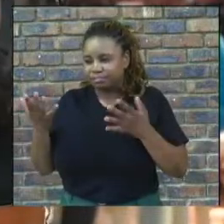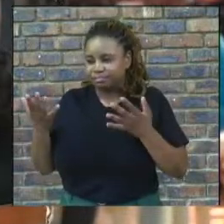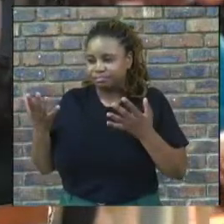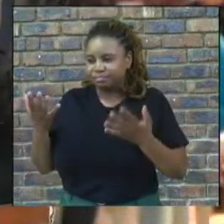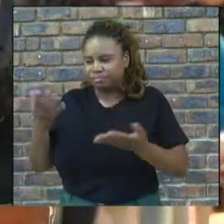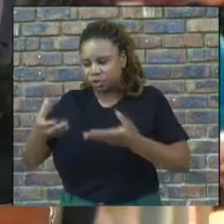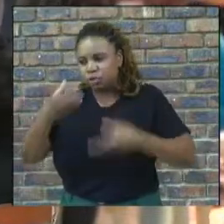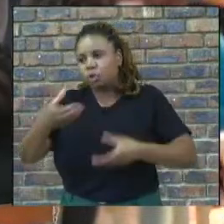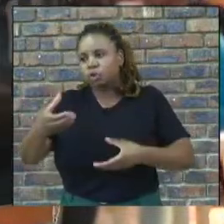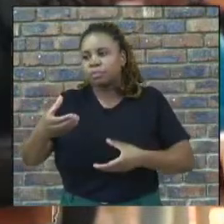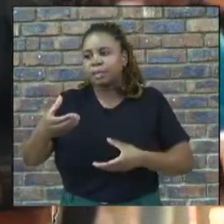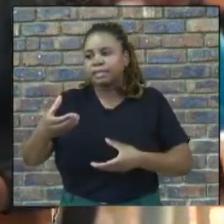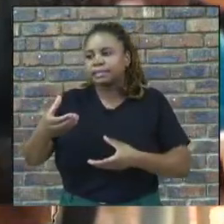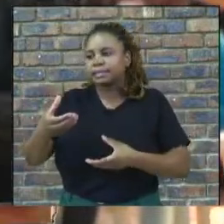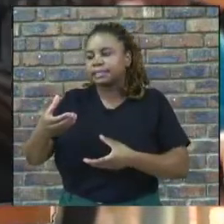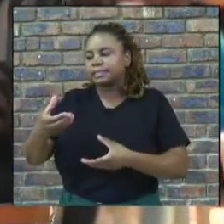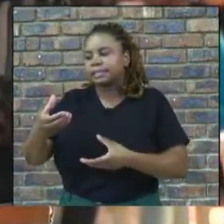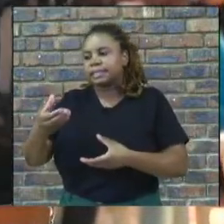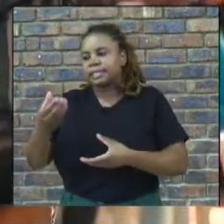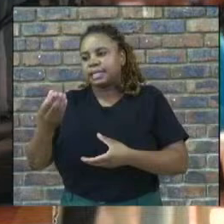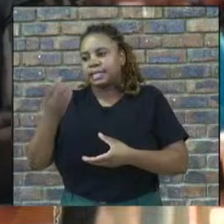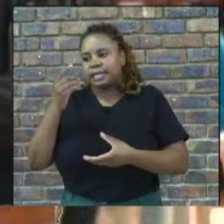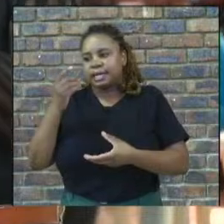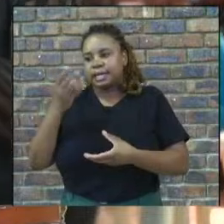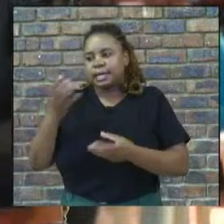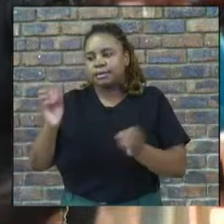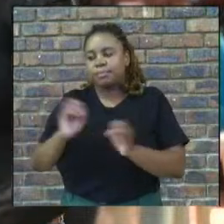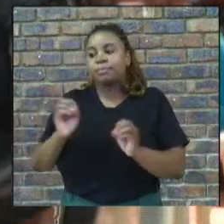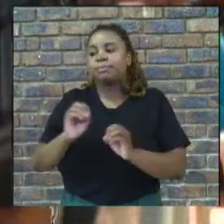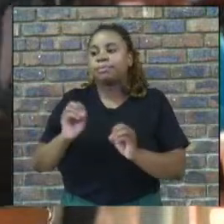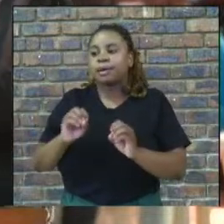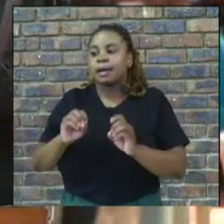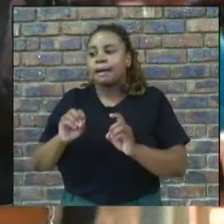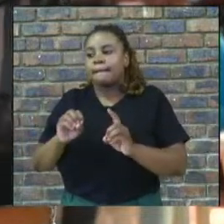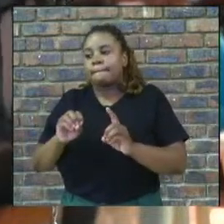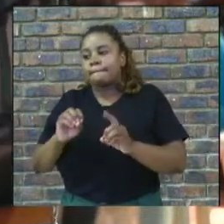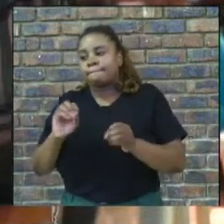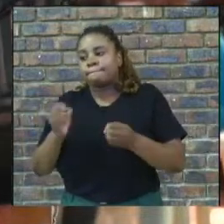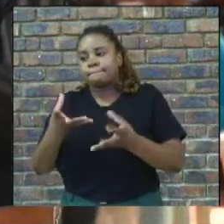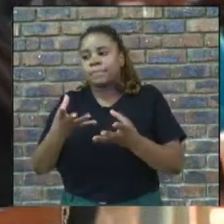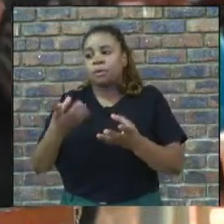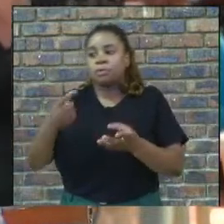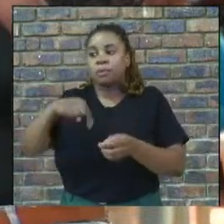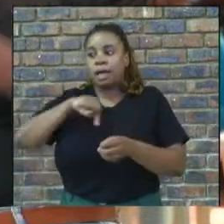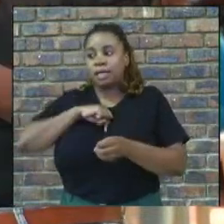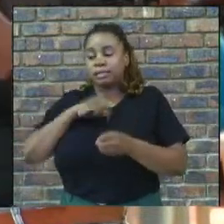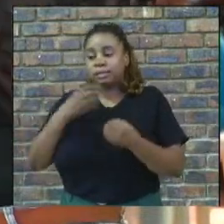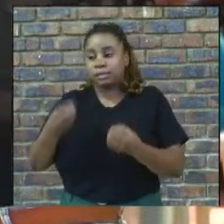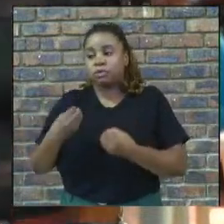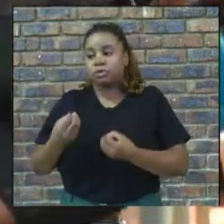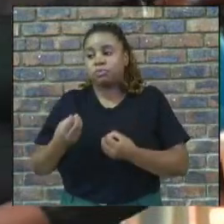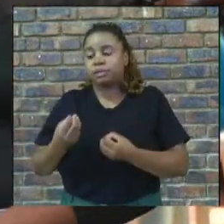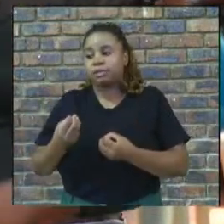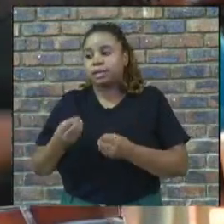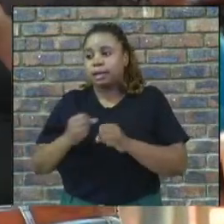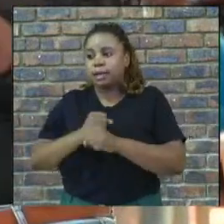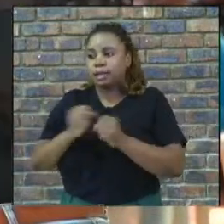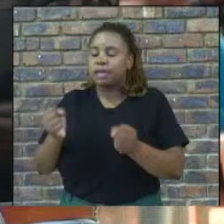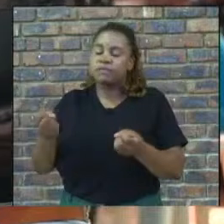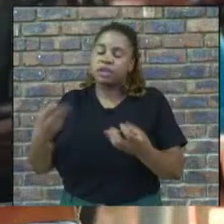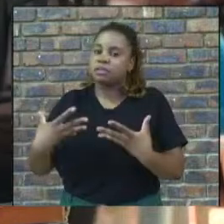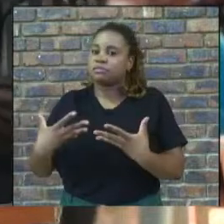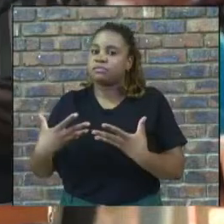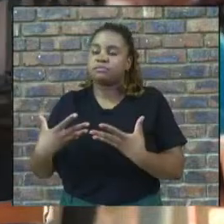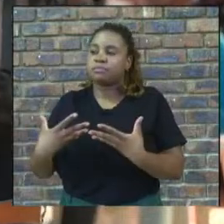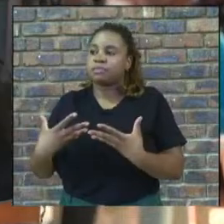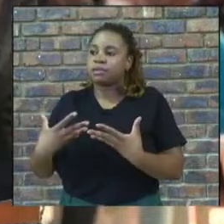ke bona ba tholang thuso. Tjhelete tse di tswa ka leeme, le ha o ya gap wena ha o fitla ba o sheba mahlong ba o bolella